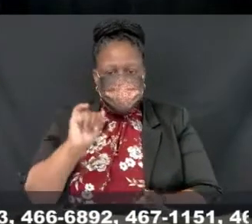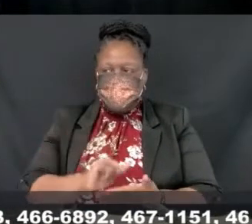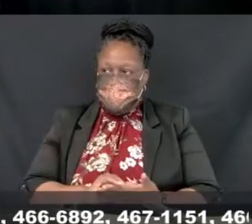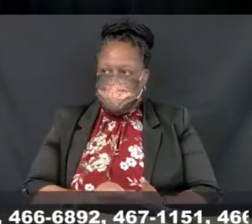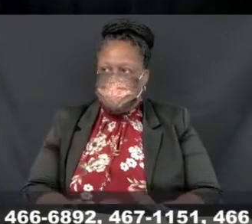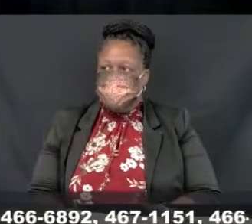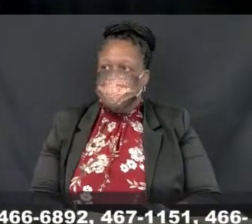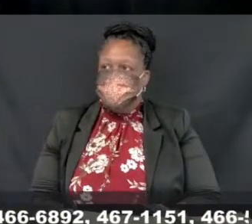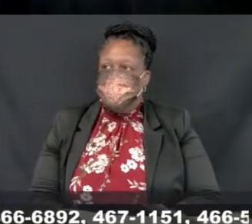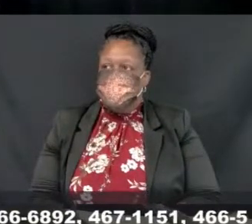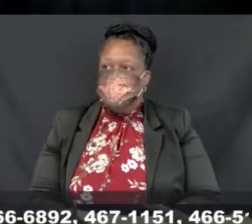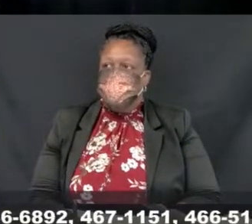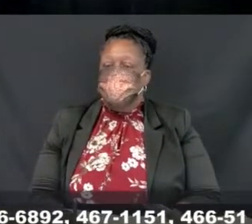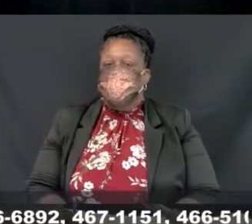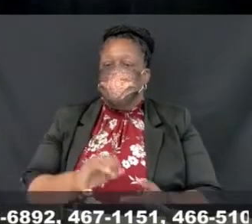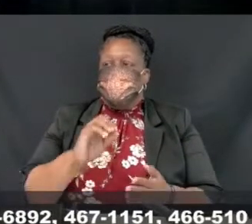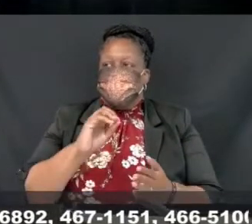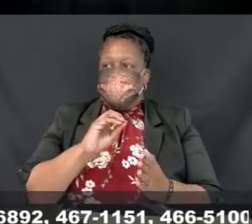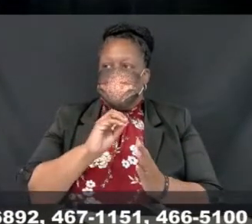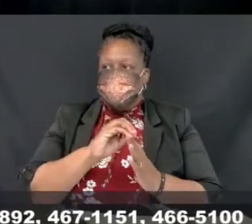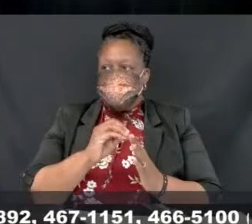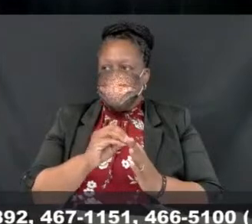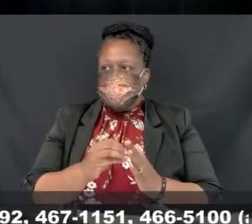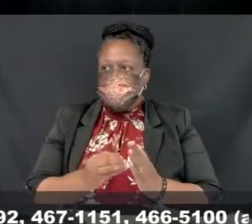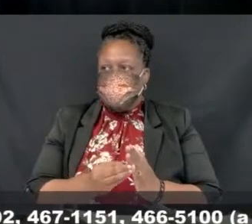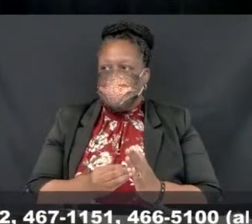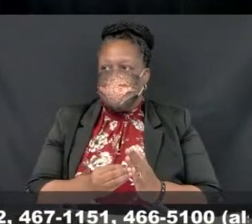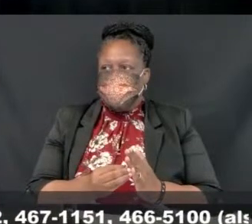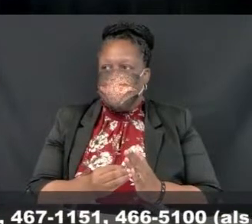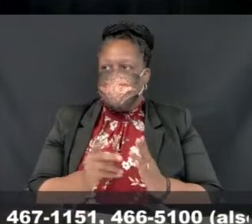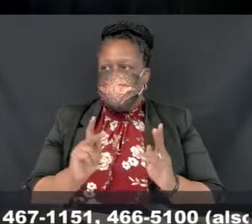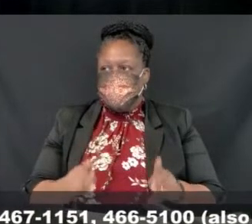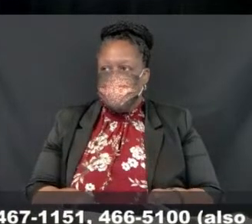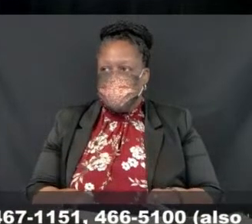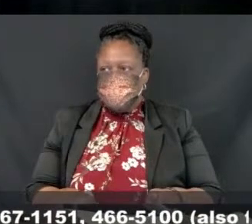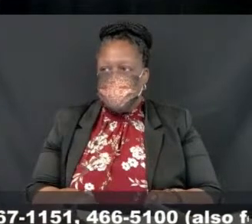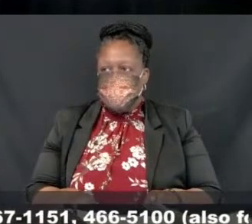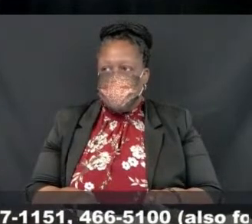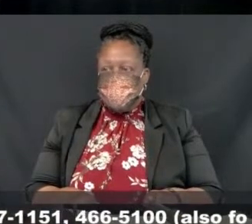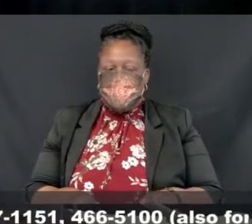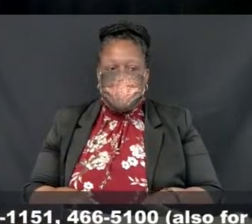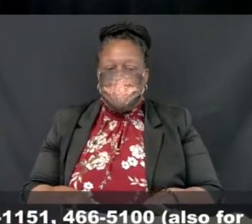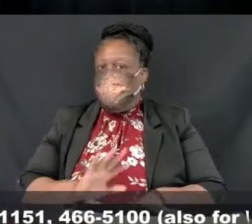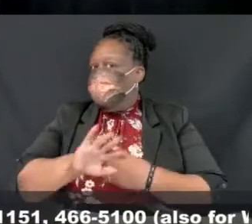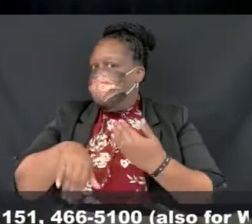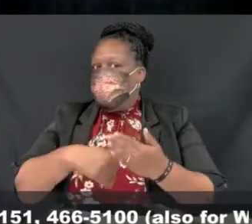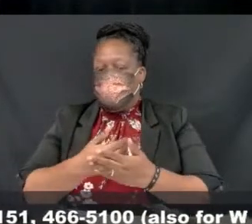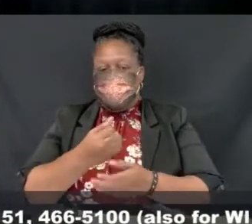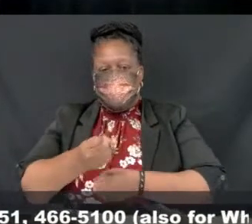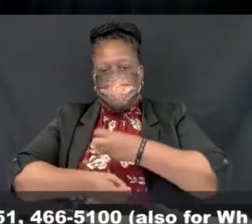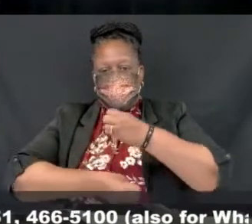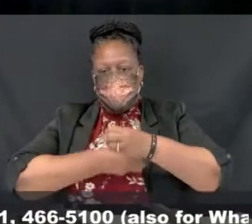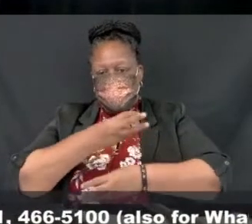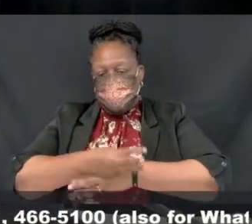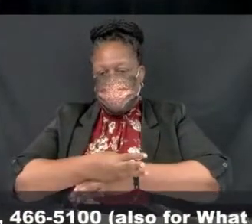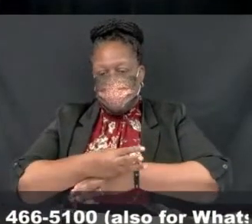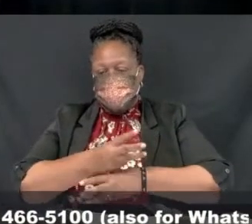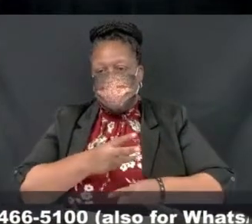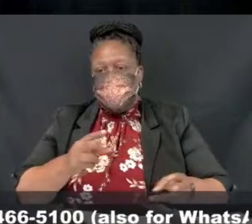Now, the population and housing census is an international, regional, and national